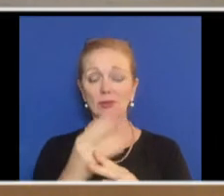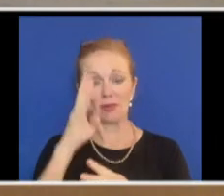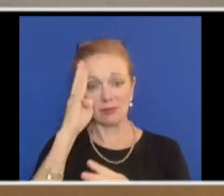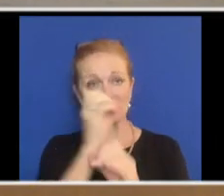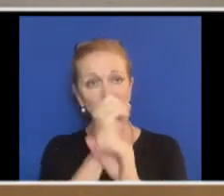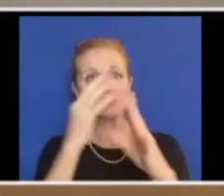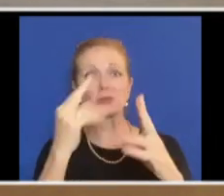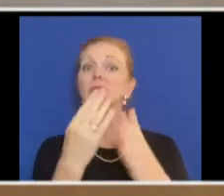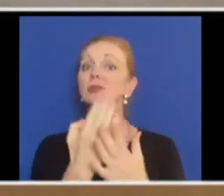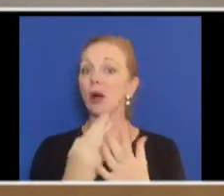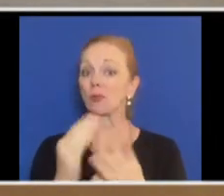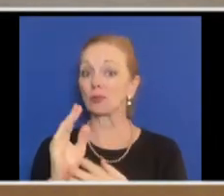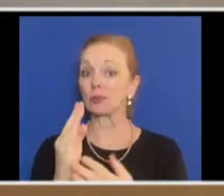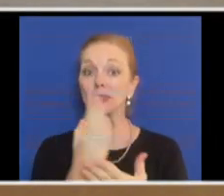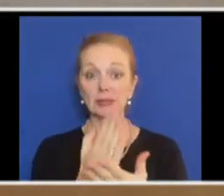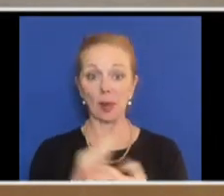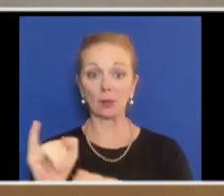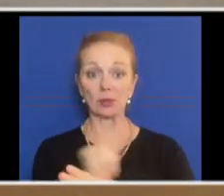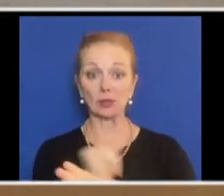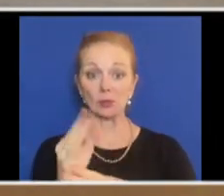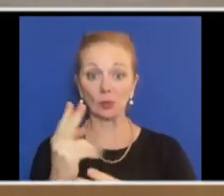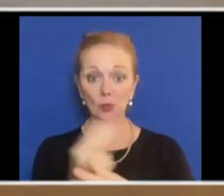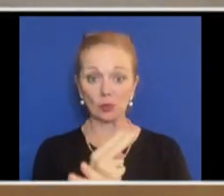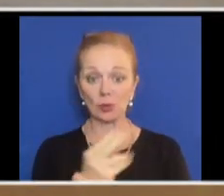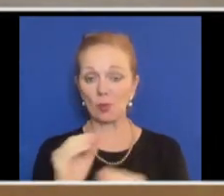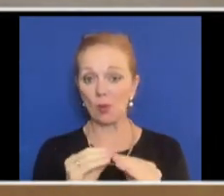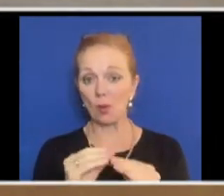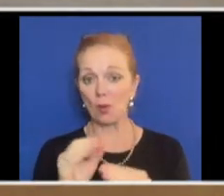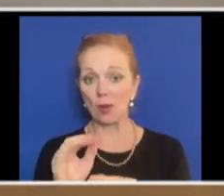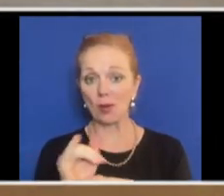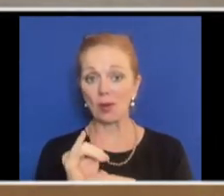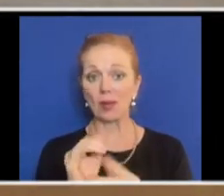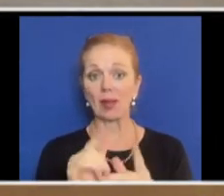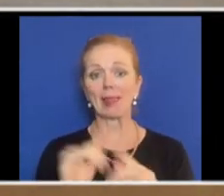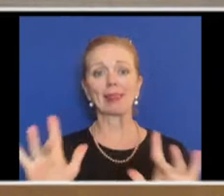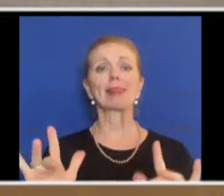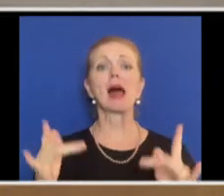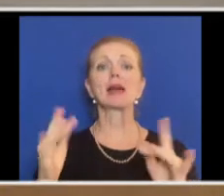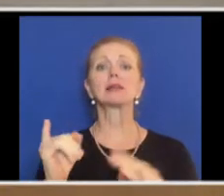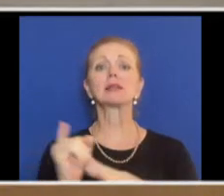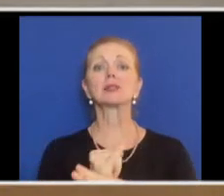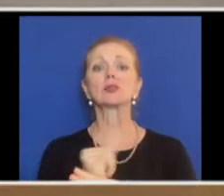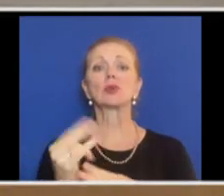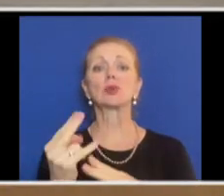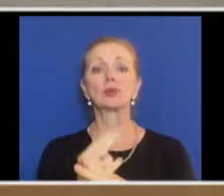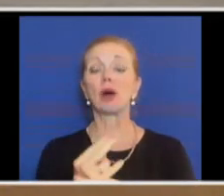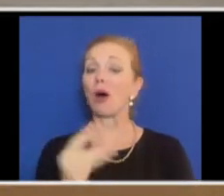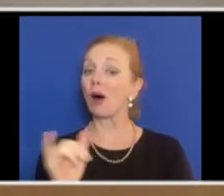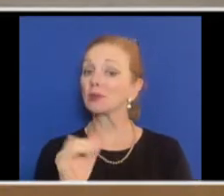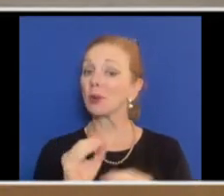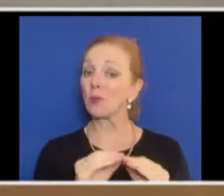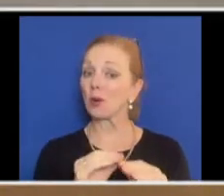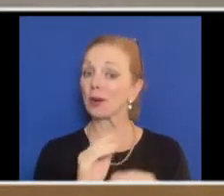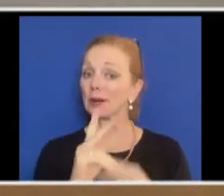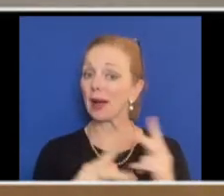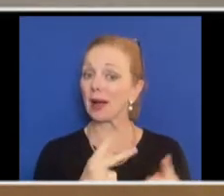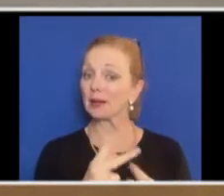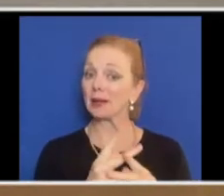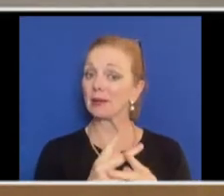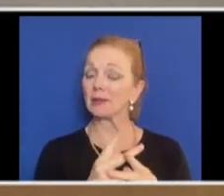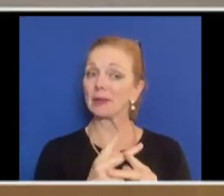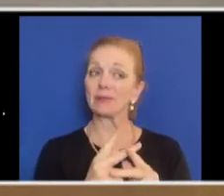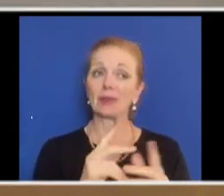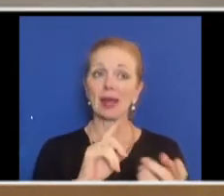uses uh more light light industrial type uses and also a lot more of the kind of adaptive reuse